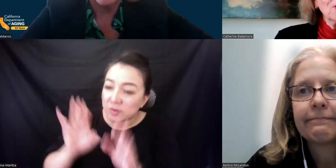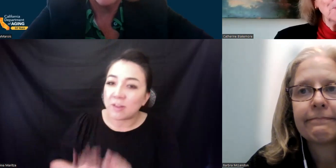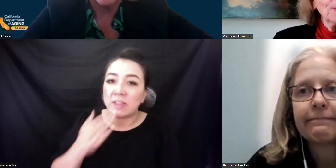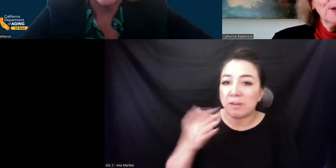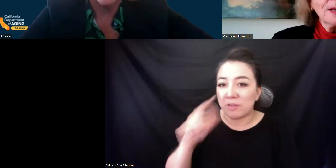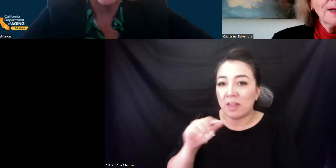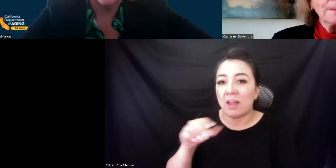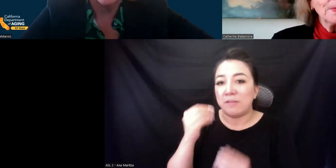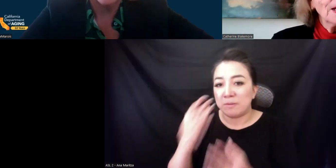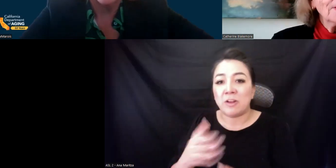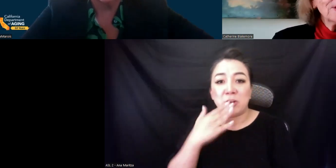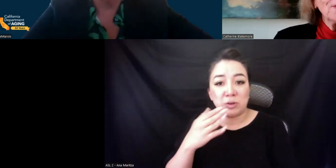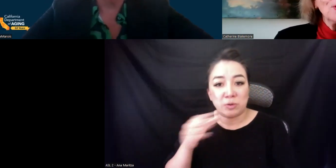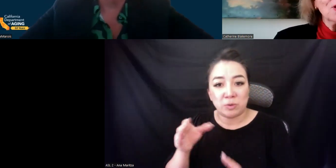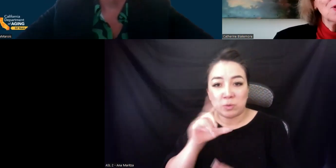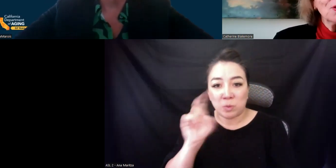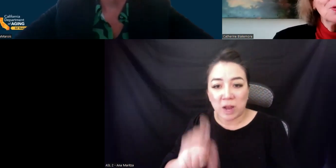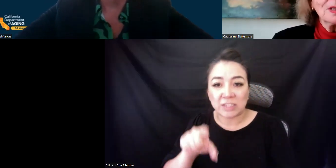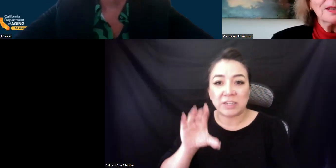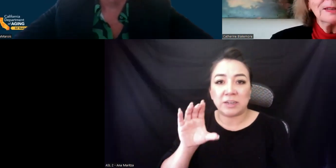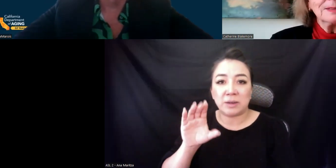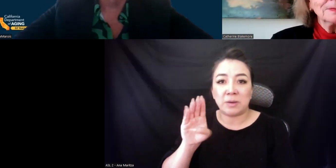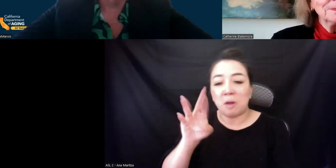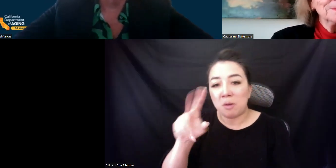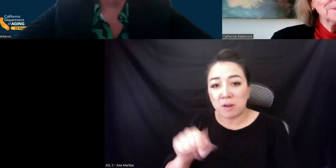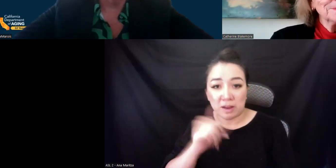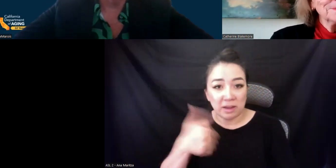good question, Barbara. Others have questions for Susan.